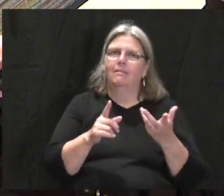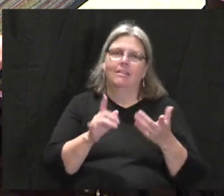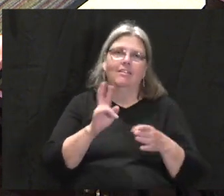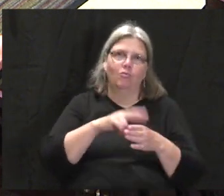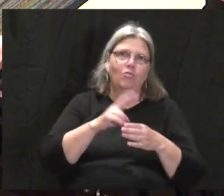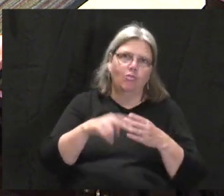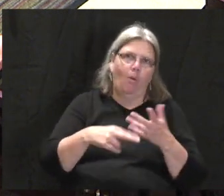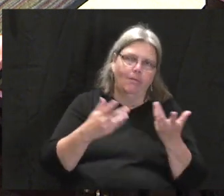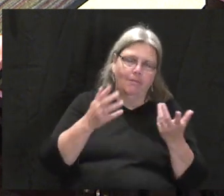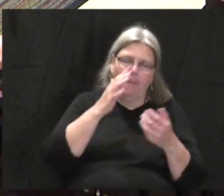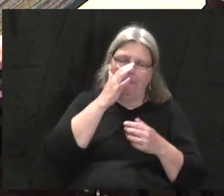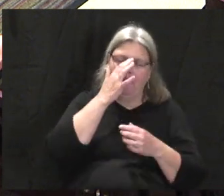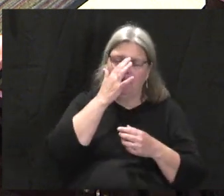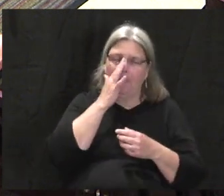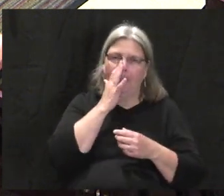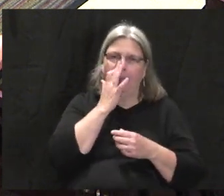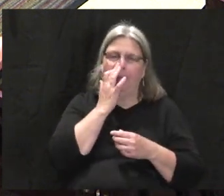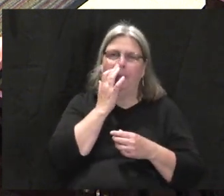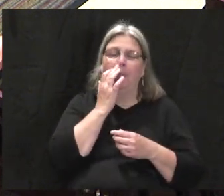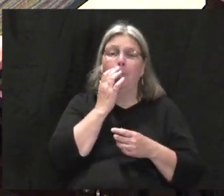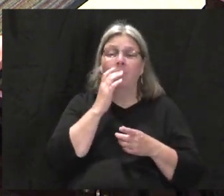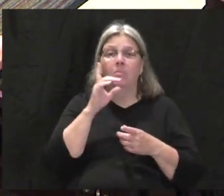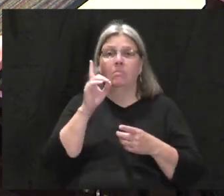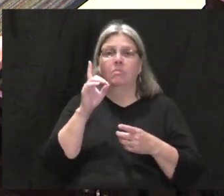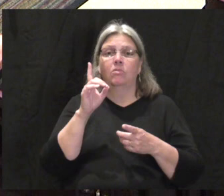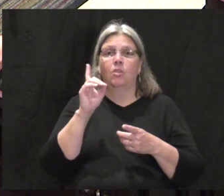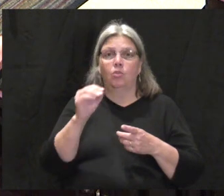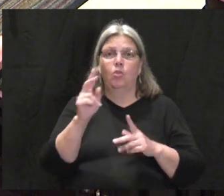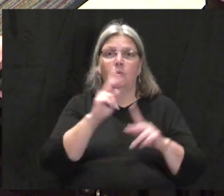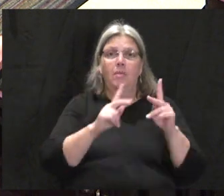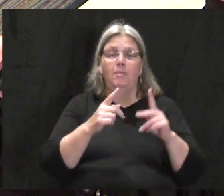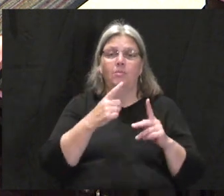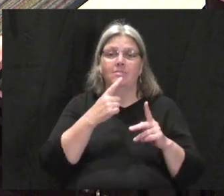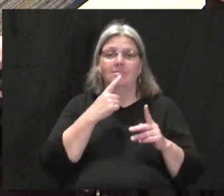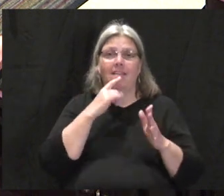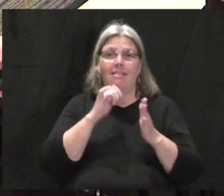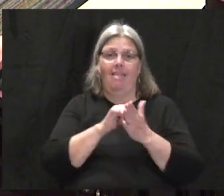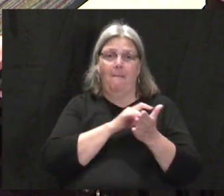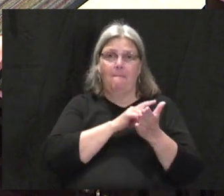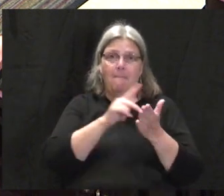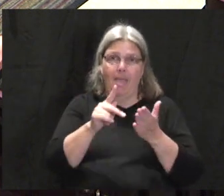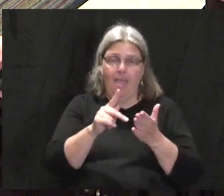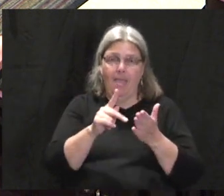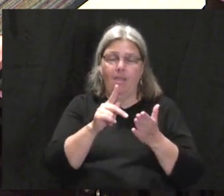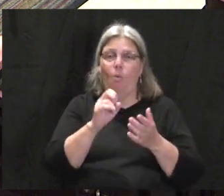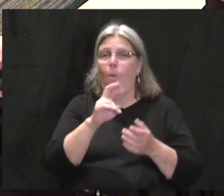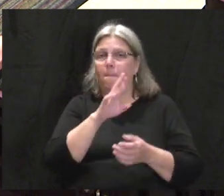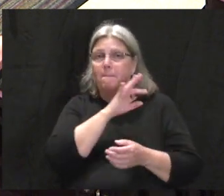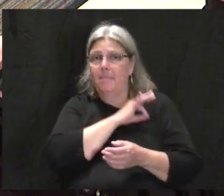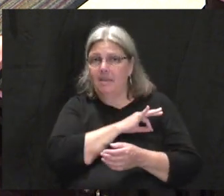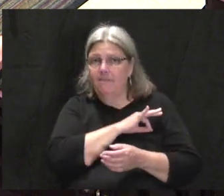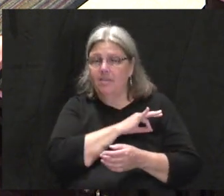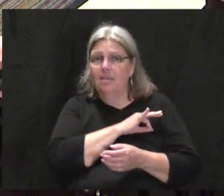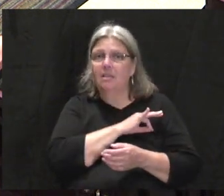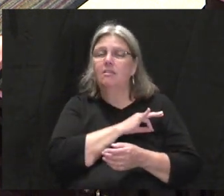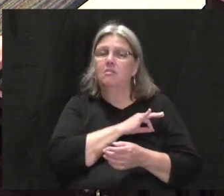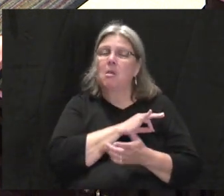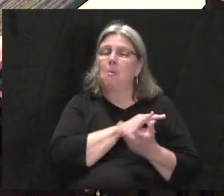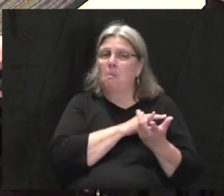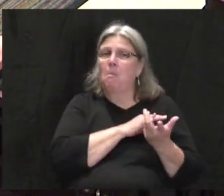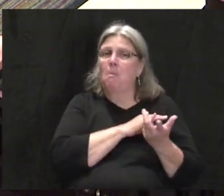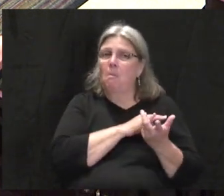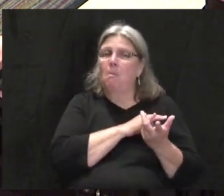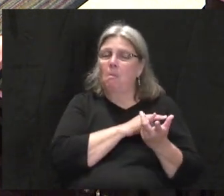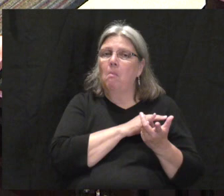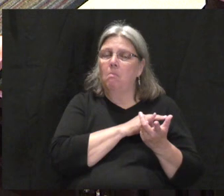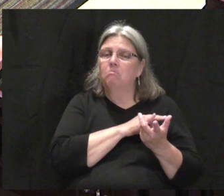indicate that those things are issues, and those are certainly things that's feedback that we certainly provide the district with. We go so far